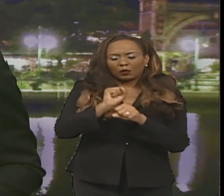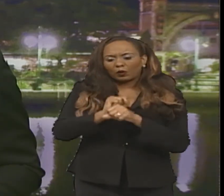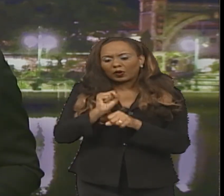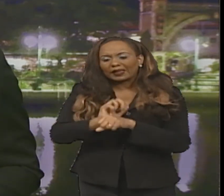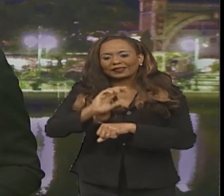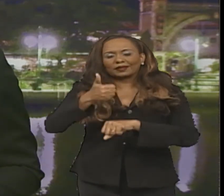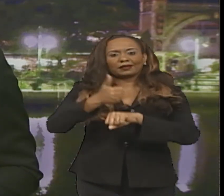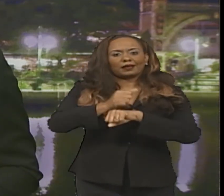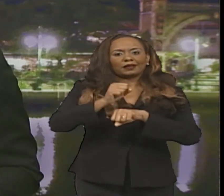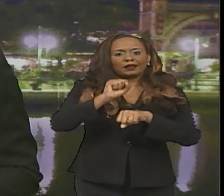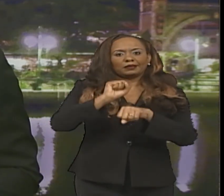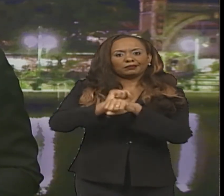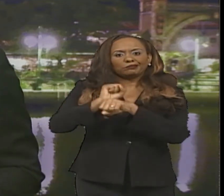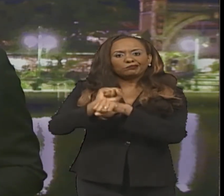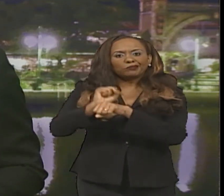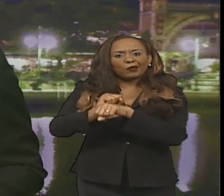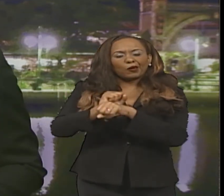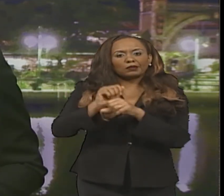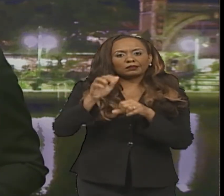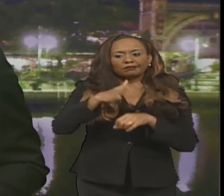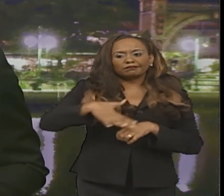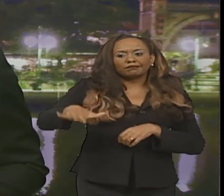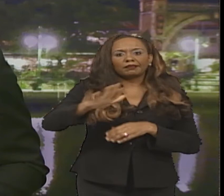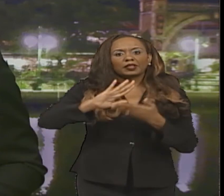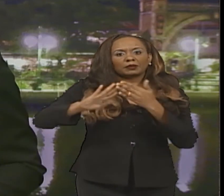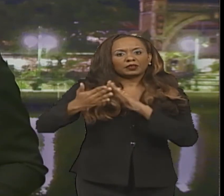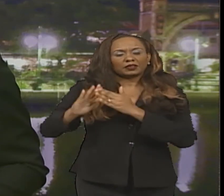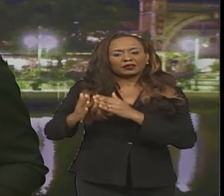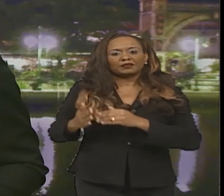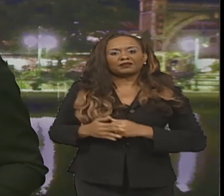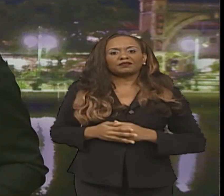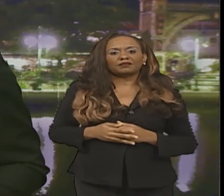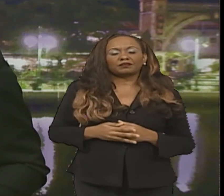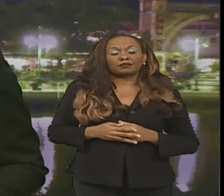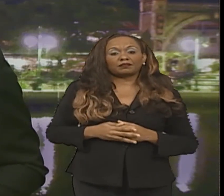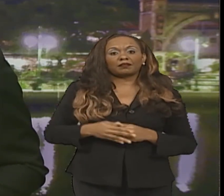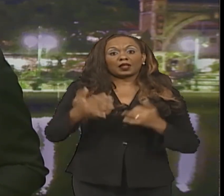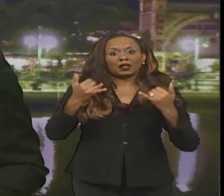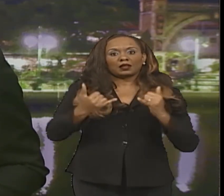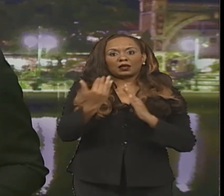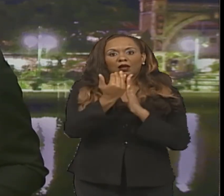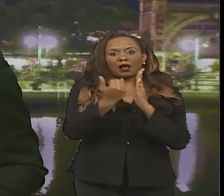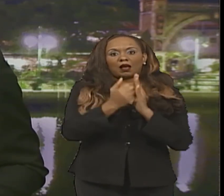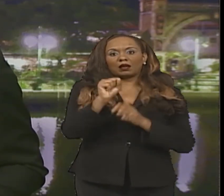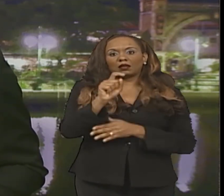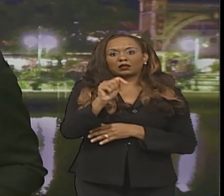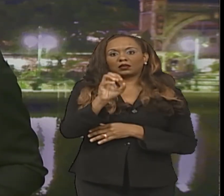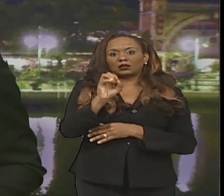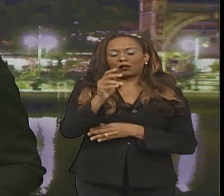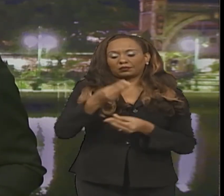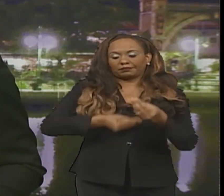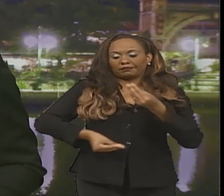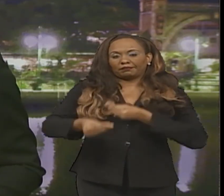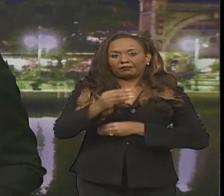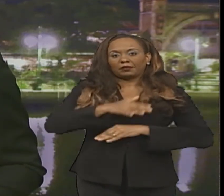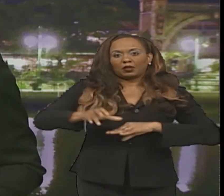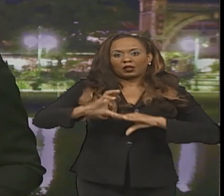of entrepreneurial undertaking. Well, it's time now to take a look at how stocks traded on selected exchanges across the